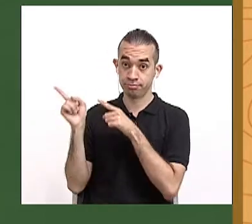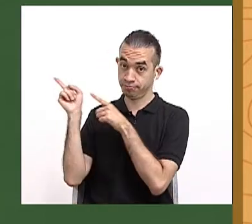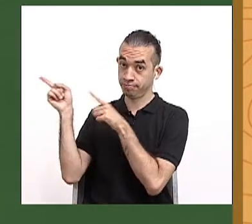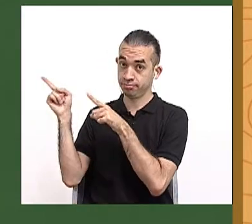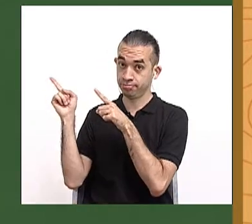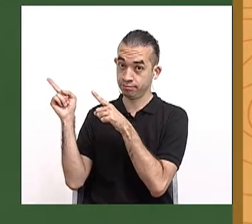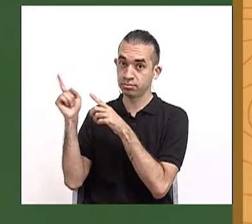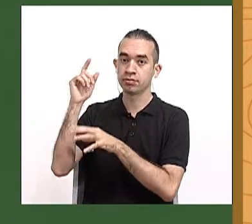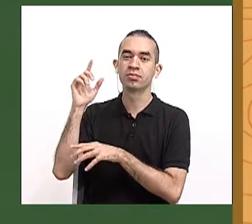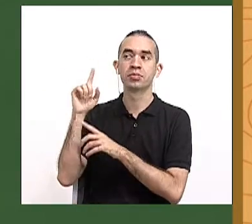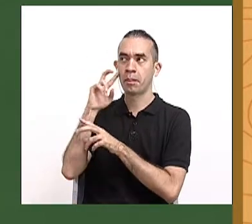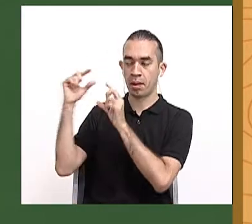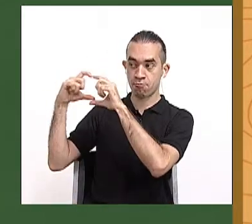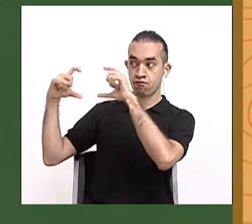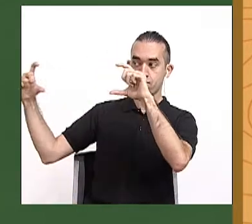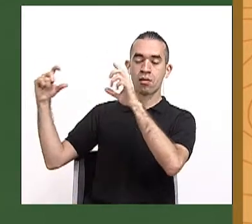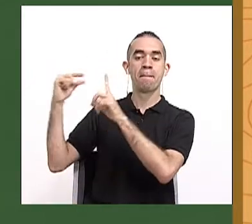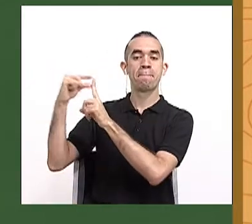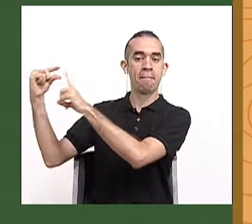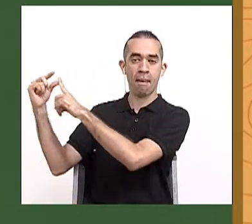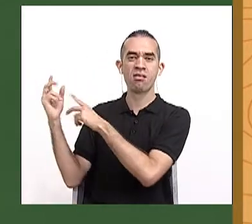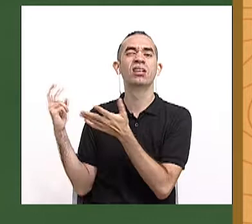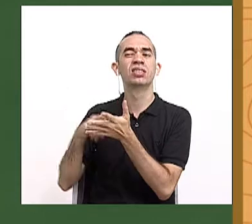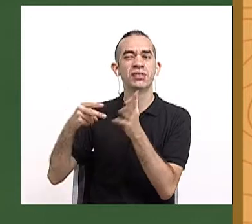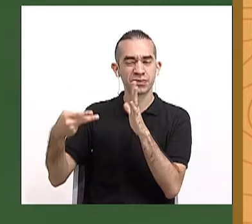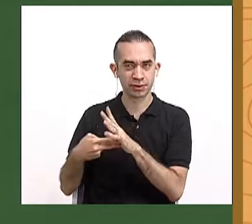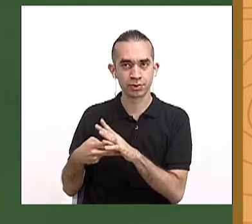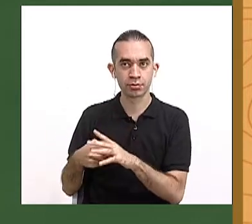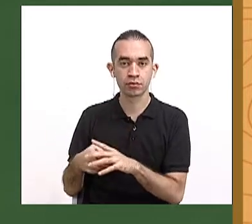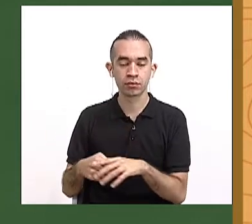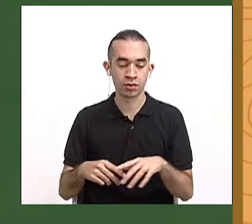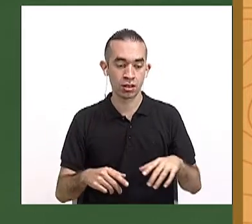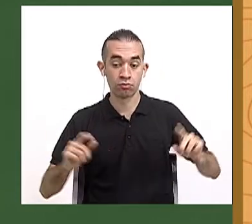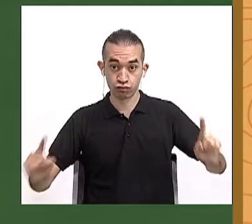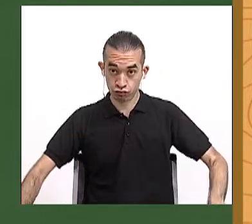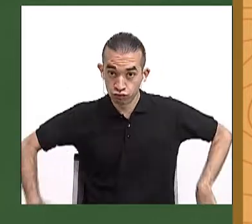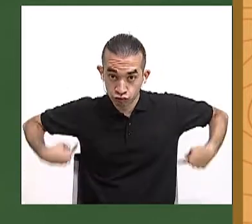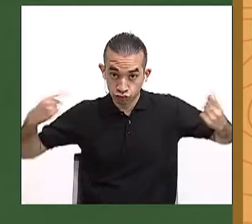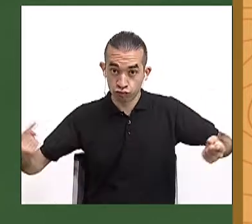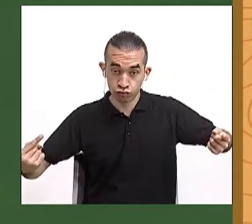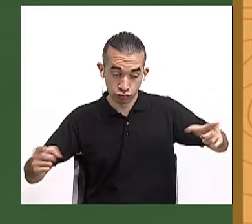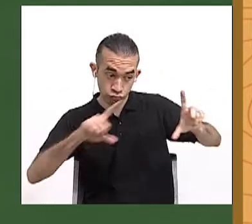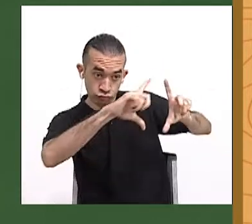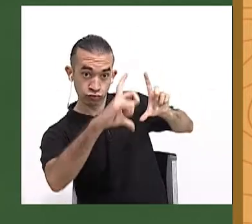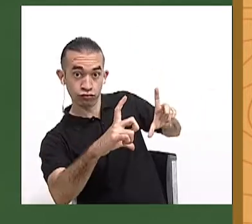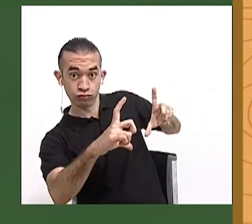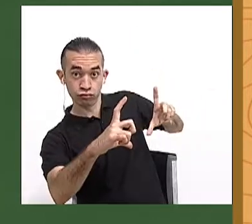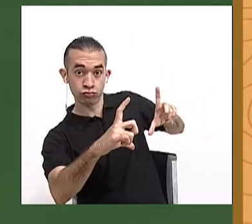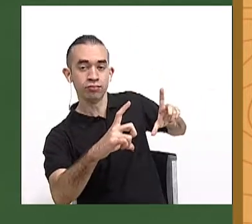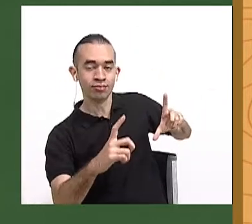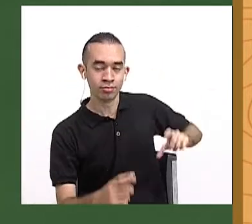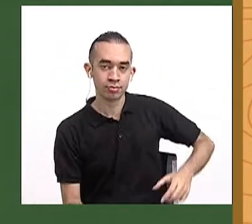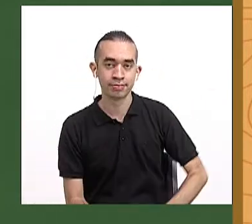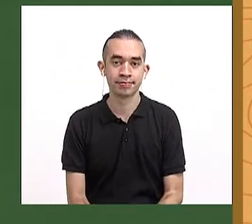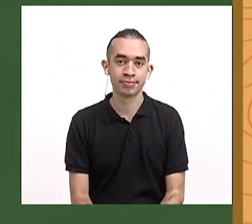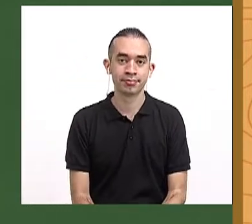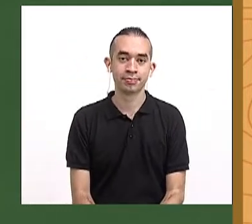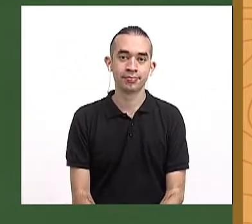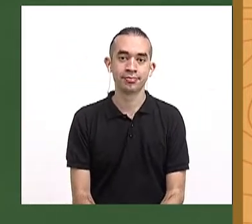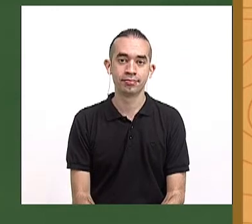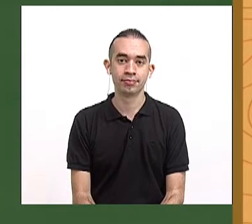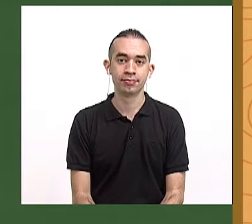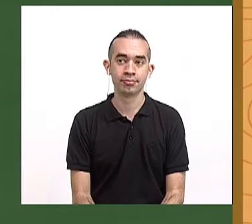Spoke wheels. This is the wheel that we have in the ox cart, right? Then